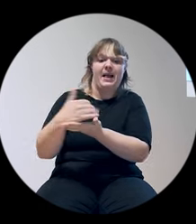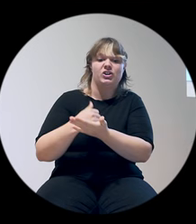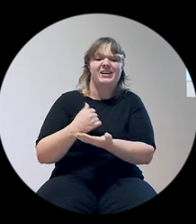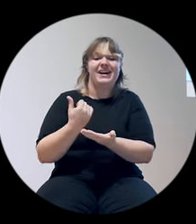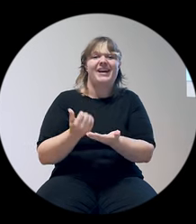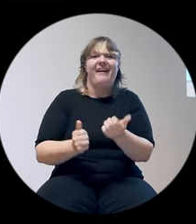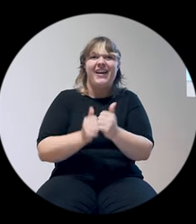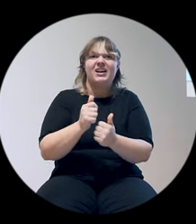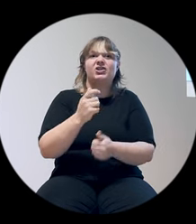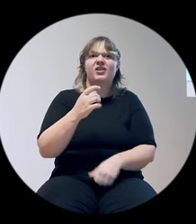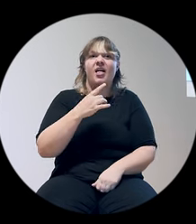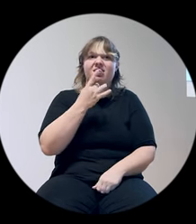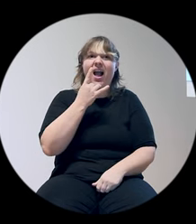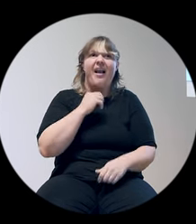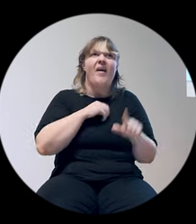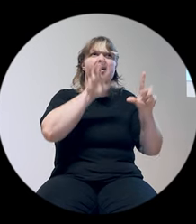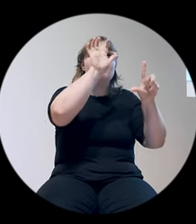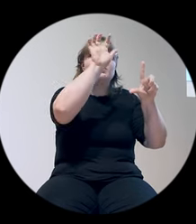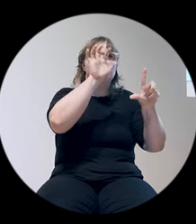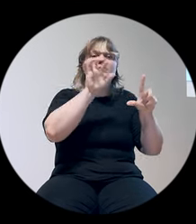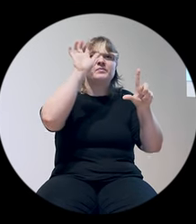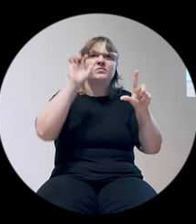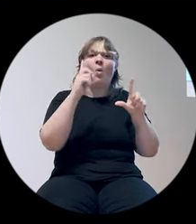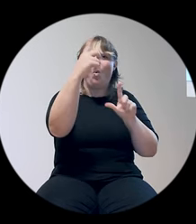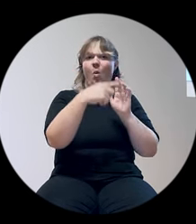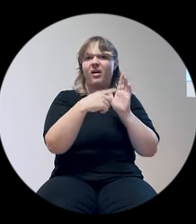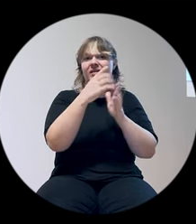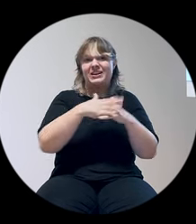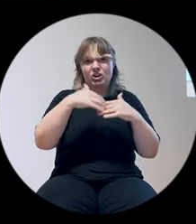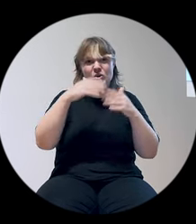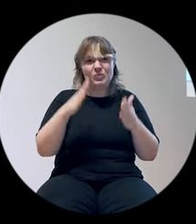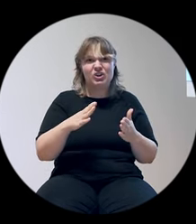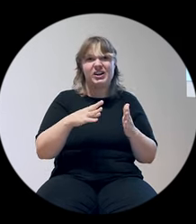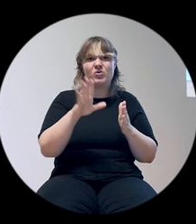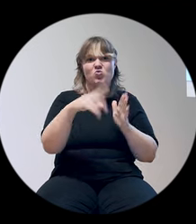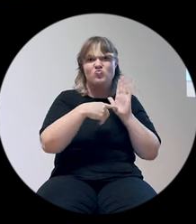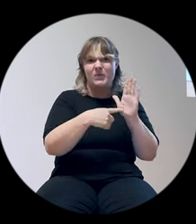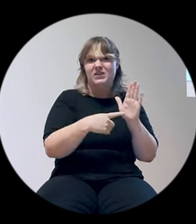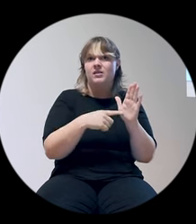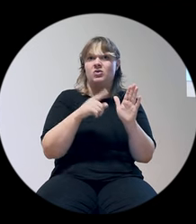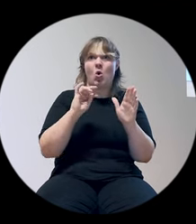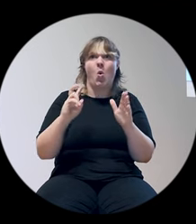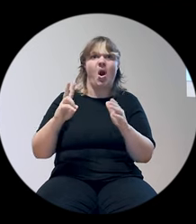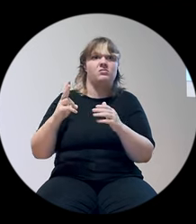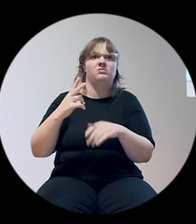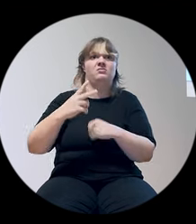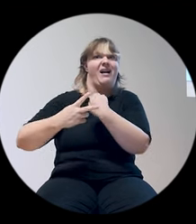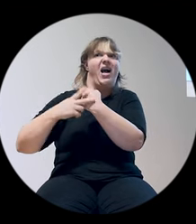Indigenous person of whom a part is held unwillingly in a collection and for their descendants and ancestors awaiting their